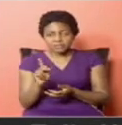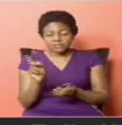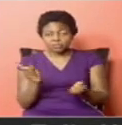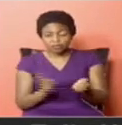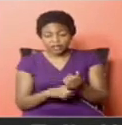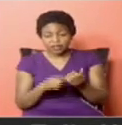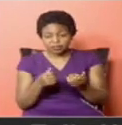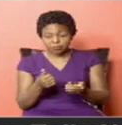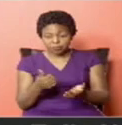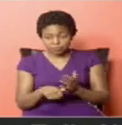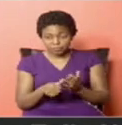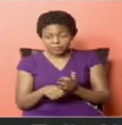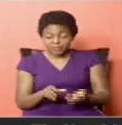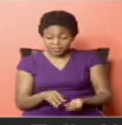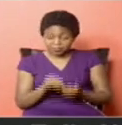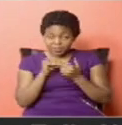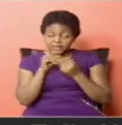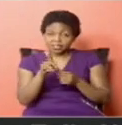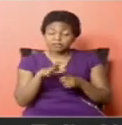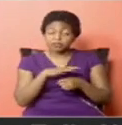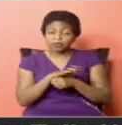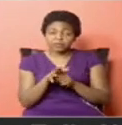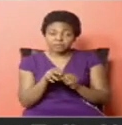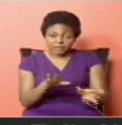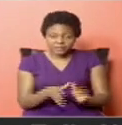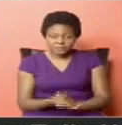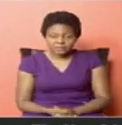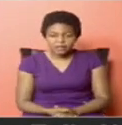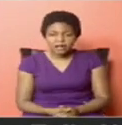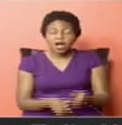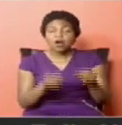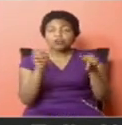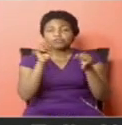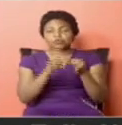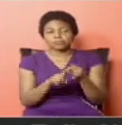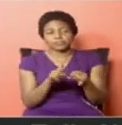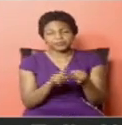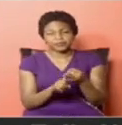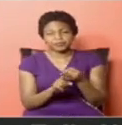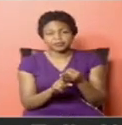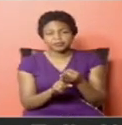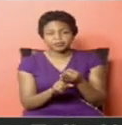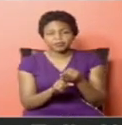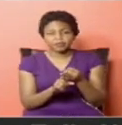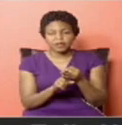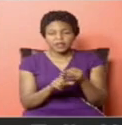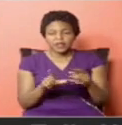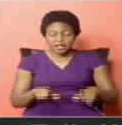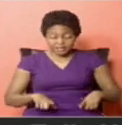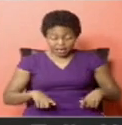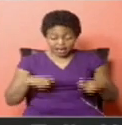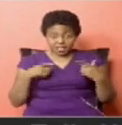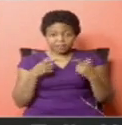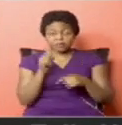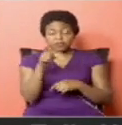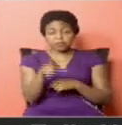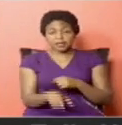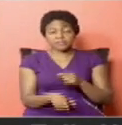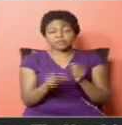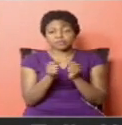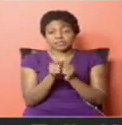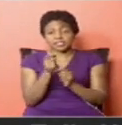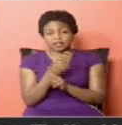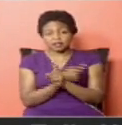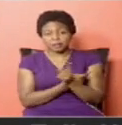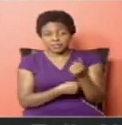especially this coronavirus. Two, the lives of persons with